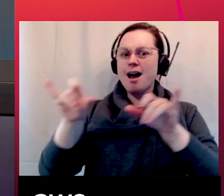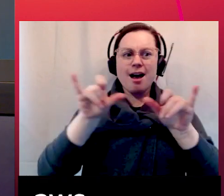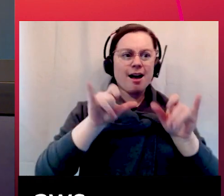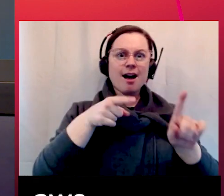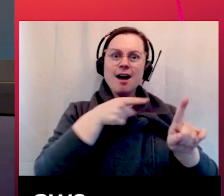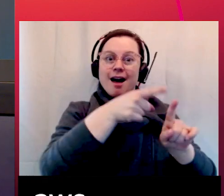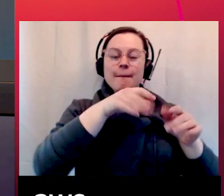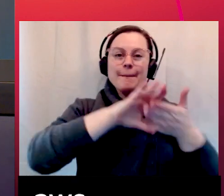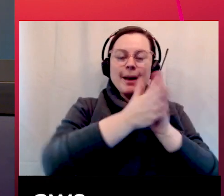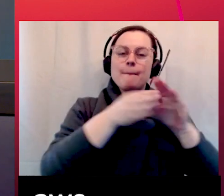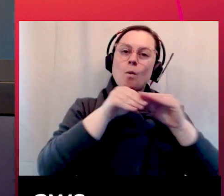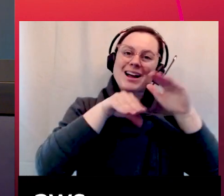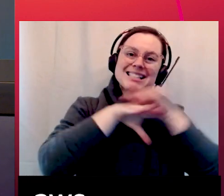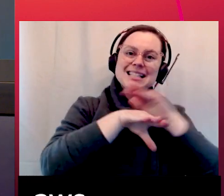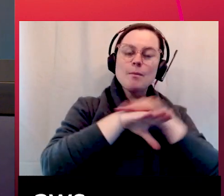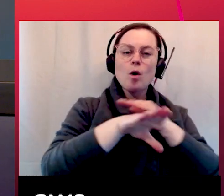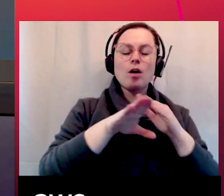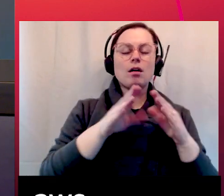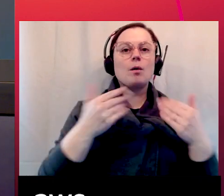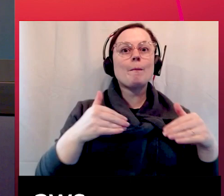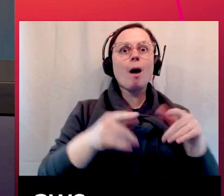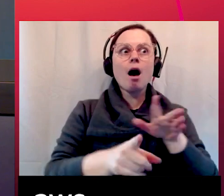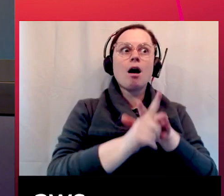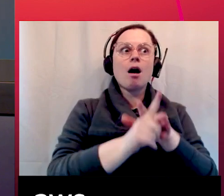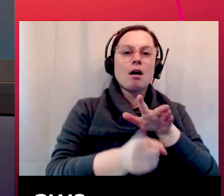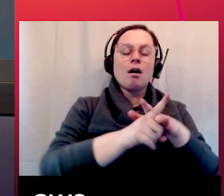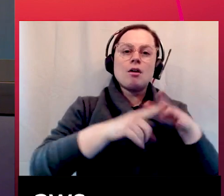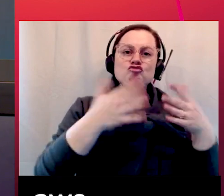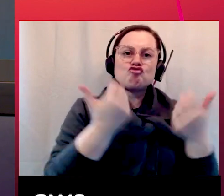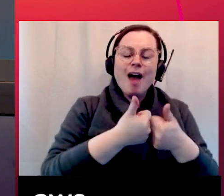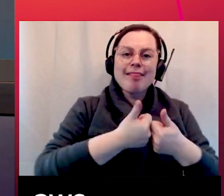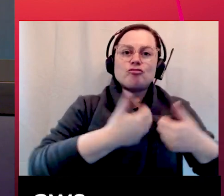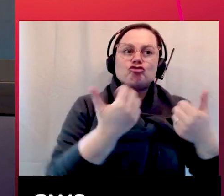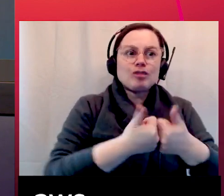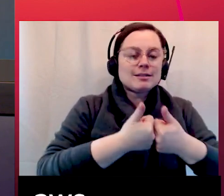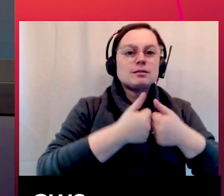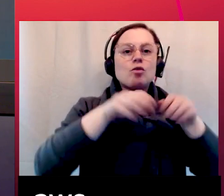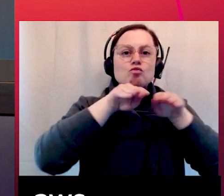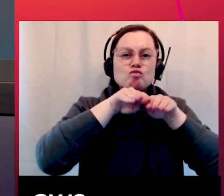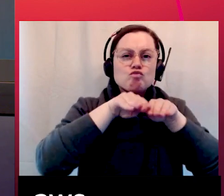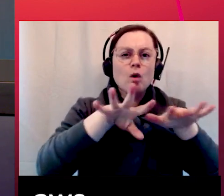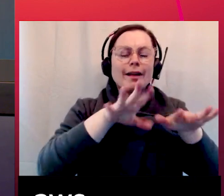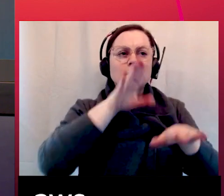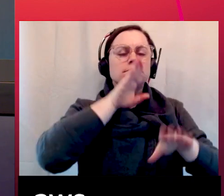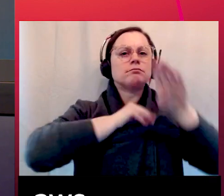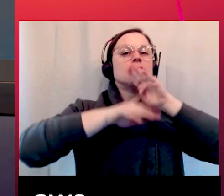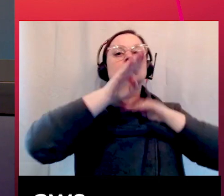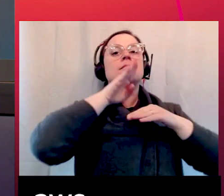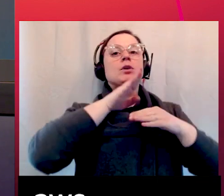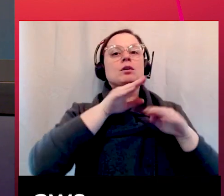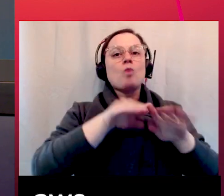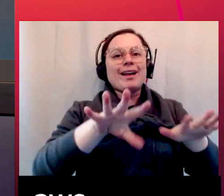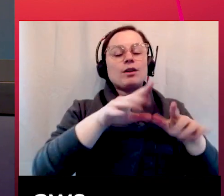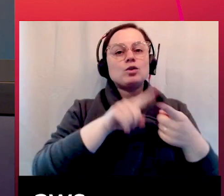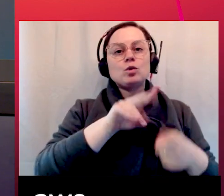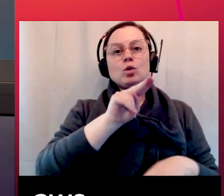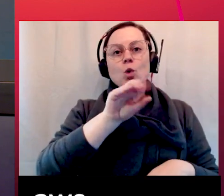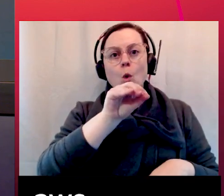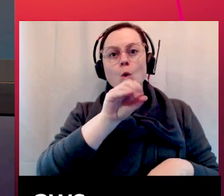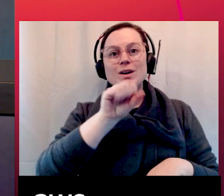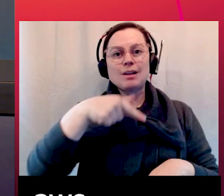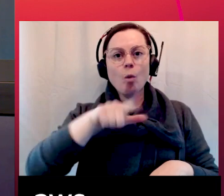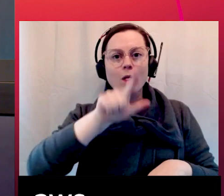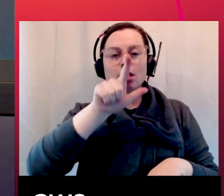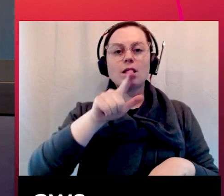many challenges rolling out to NoSQL, right? And what I've noticed about Aerospike and what I